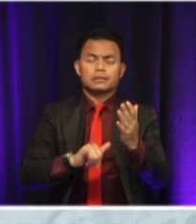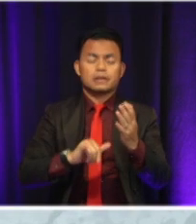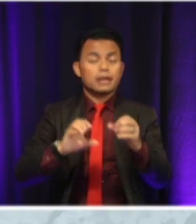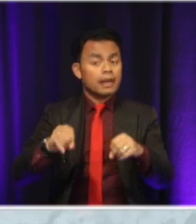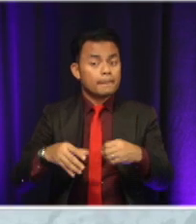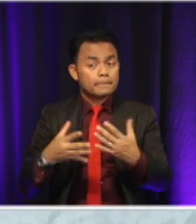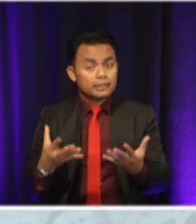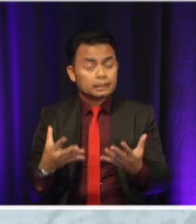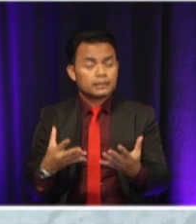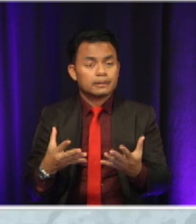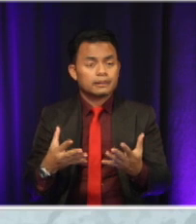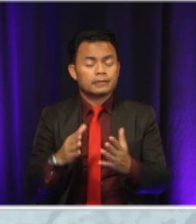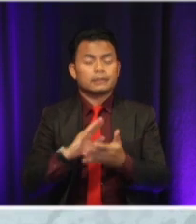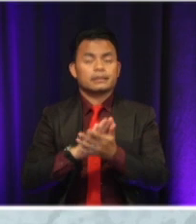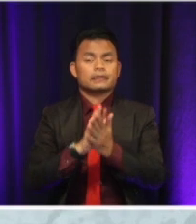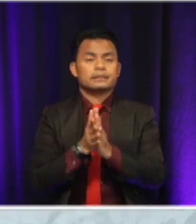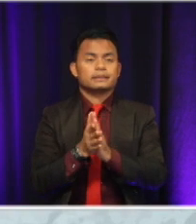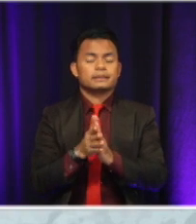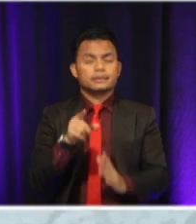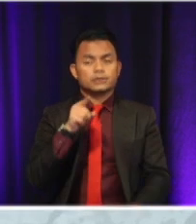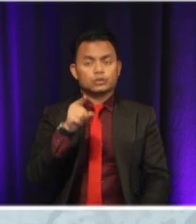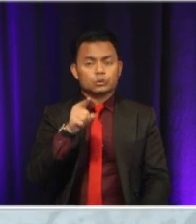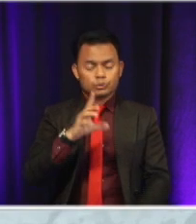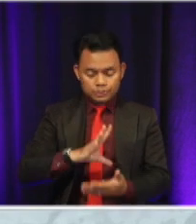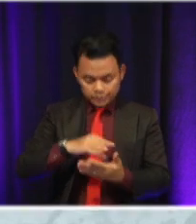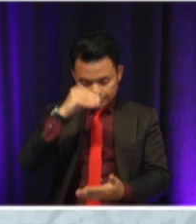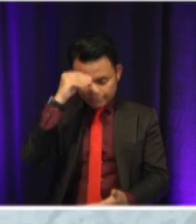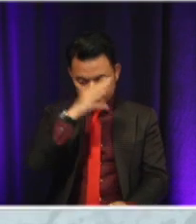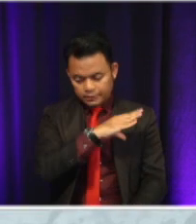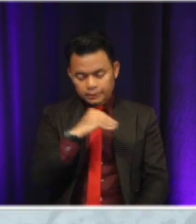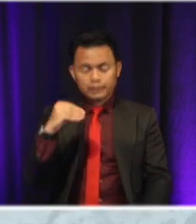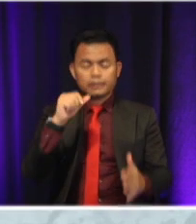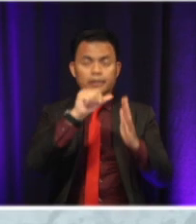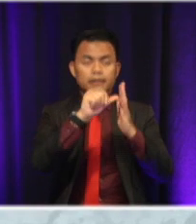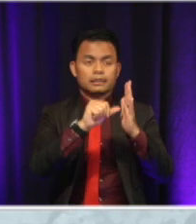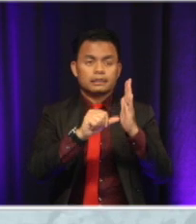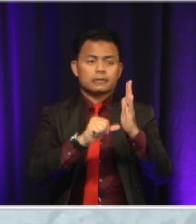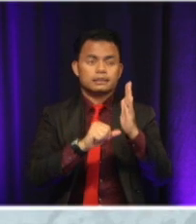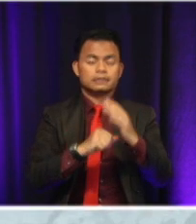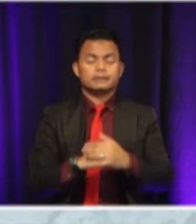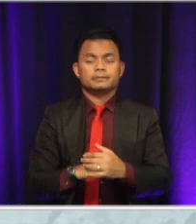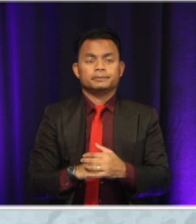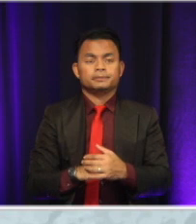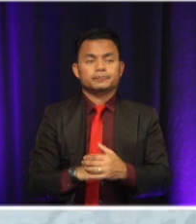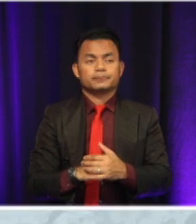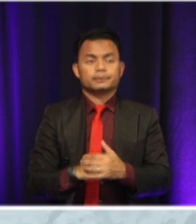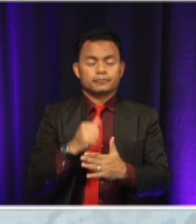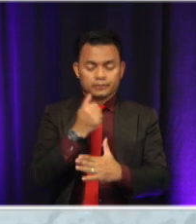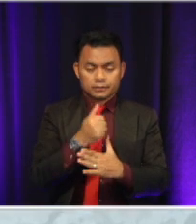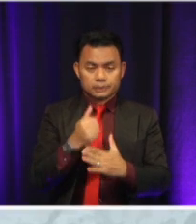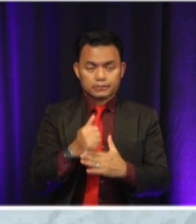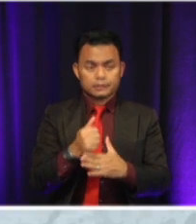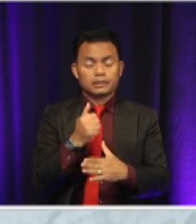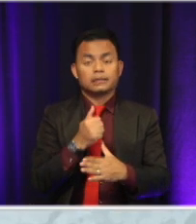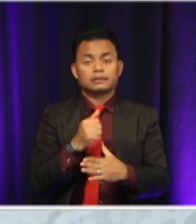would be you studying and analyzing the interaction between the characters